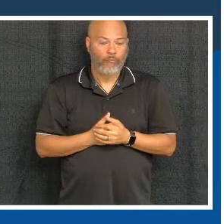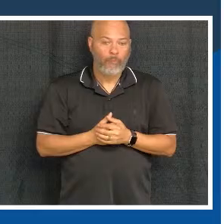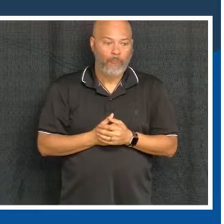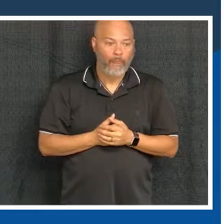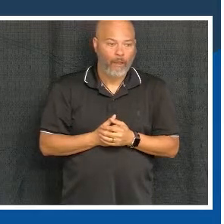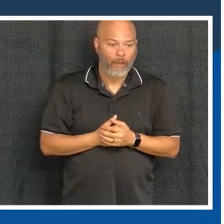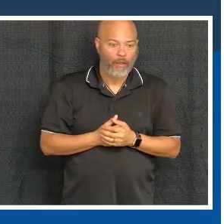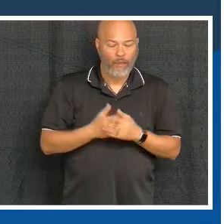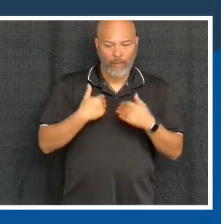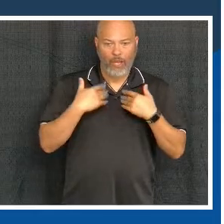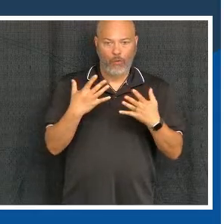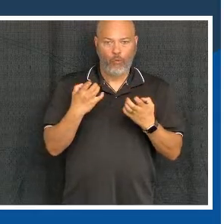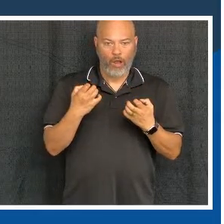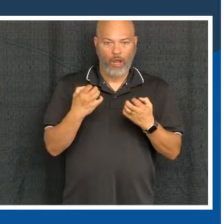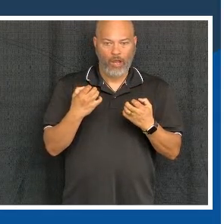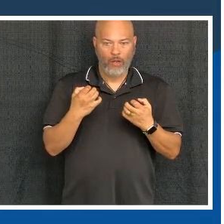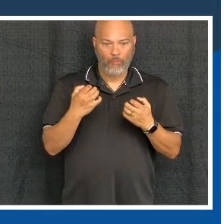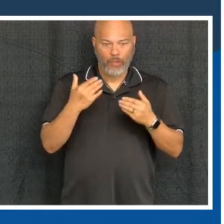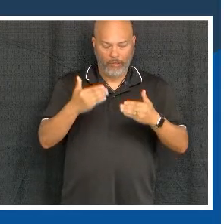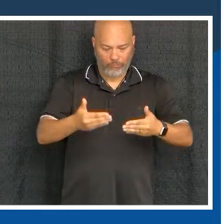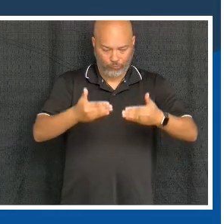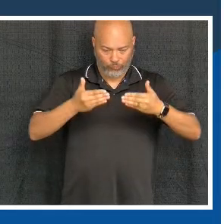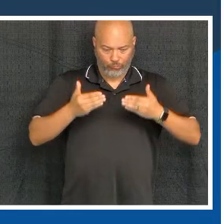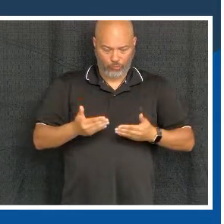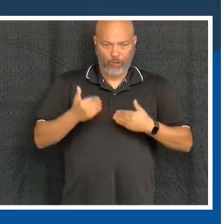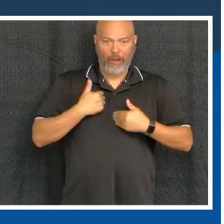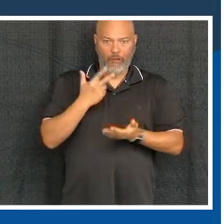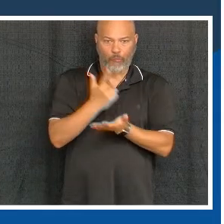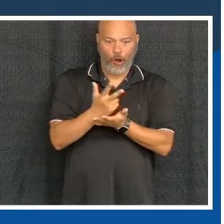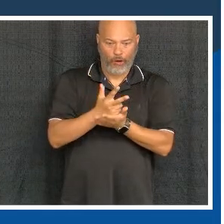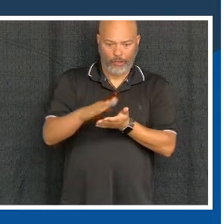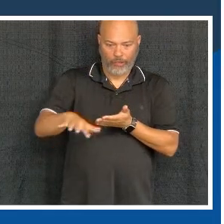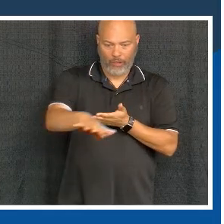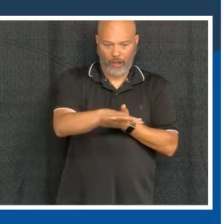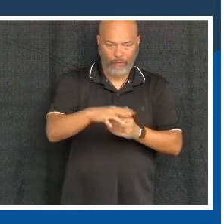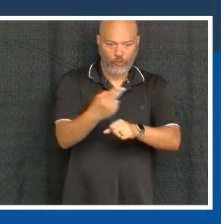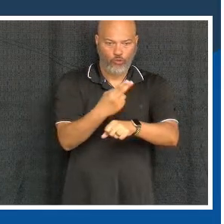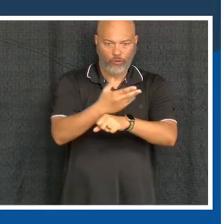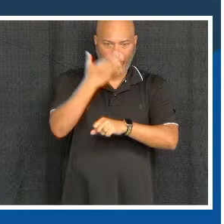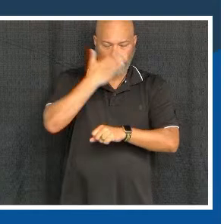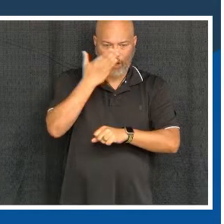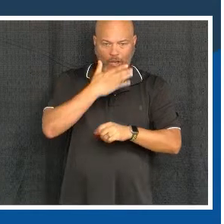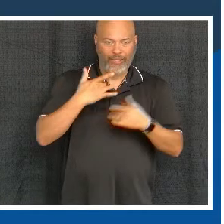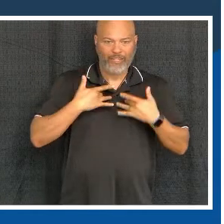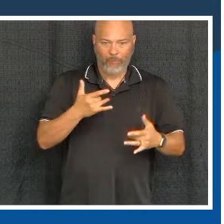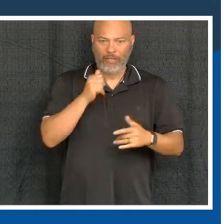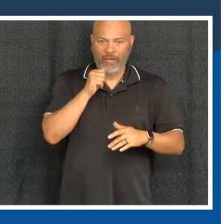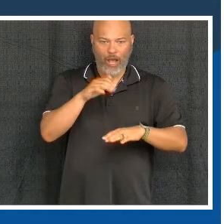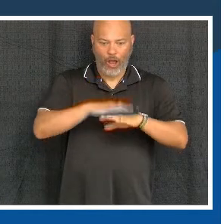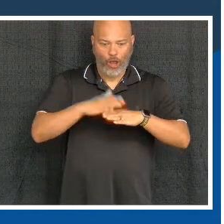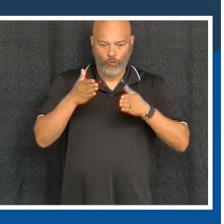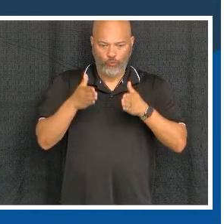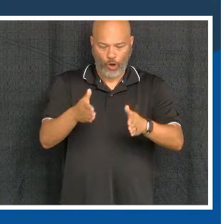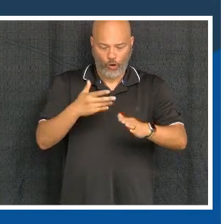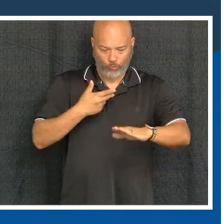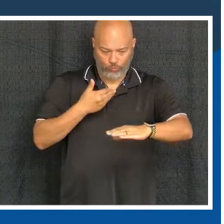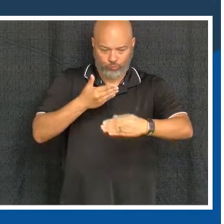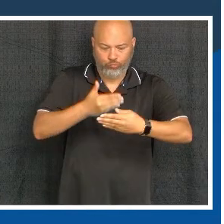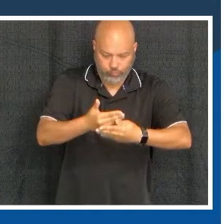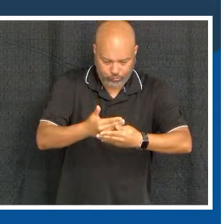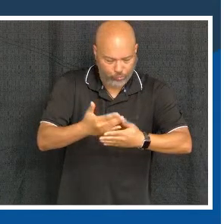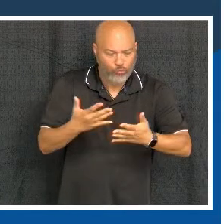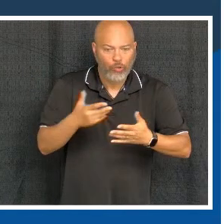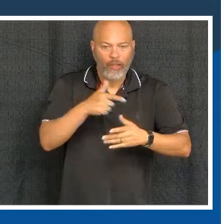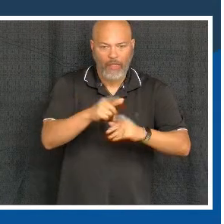they are going to want to be so far off the road and have the parking lot and maybe other uses in front of it. They're not typically going to be right on the front of the road. So